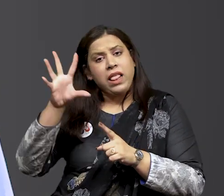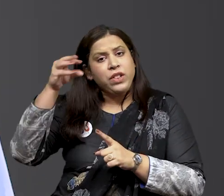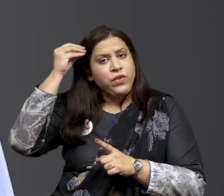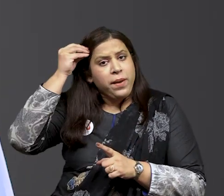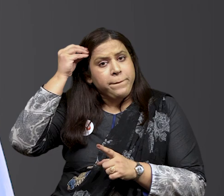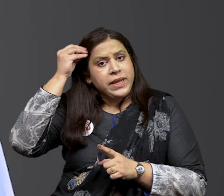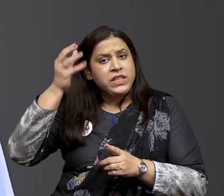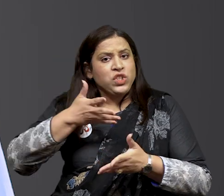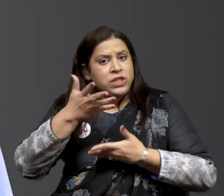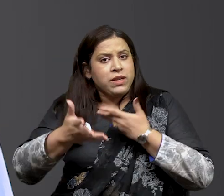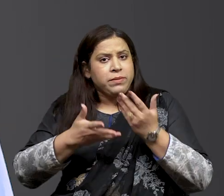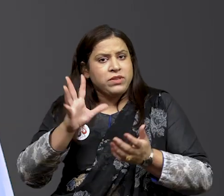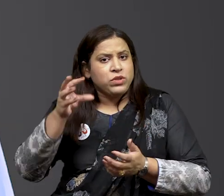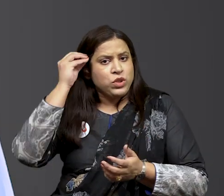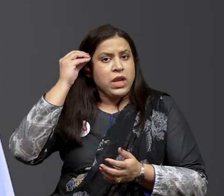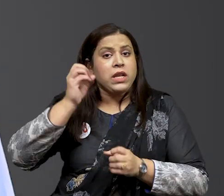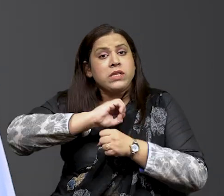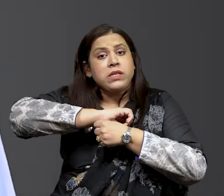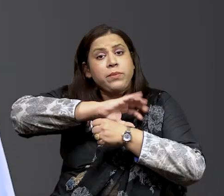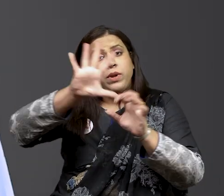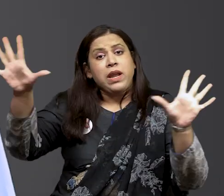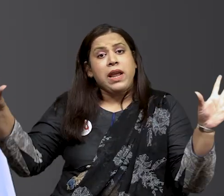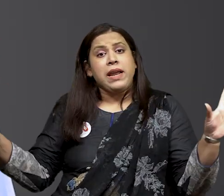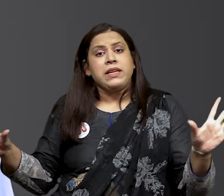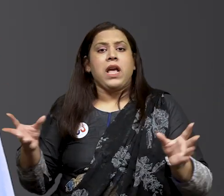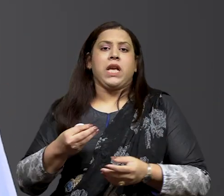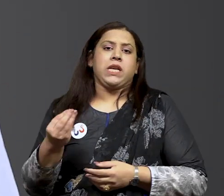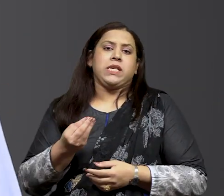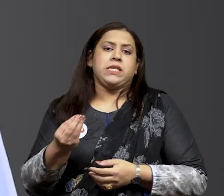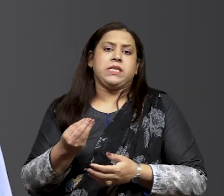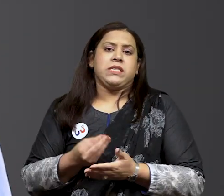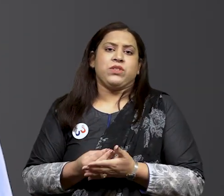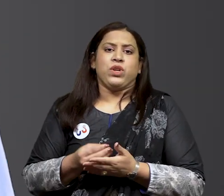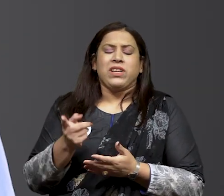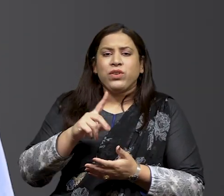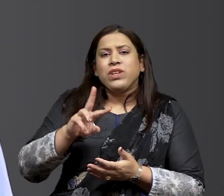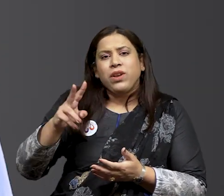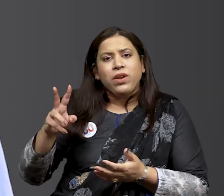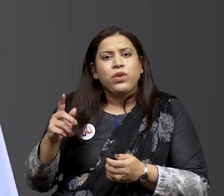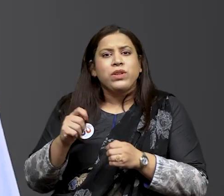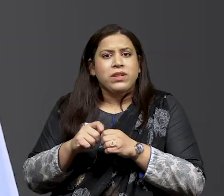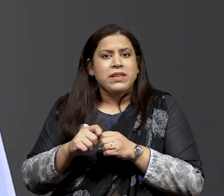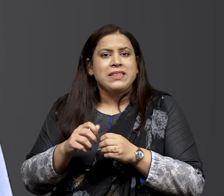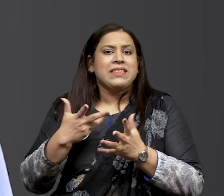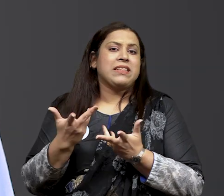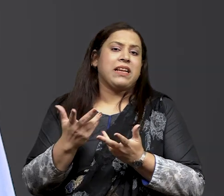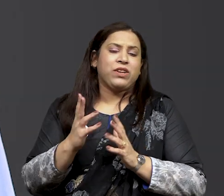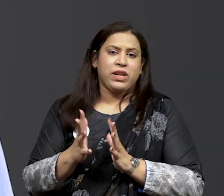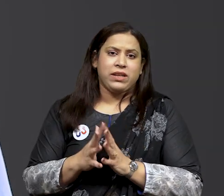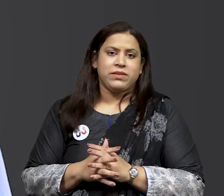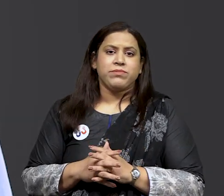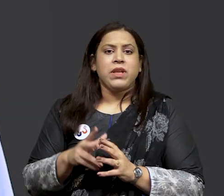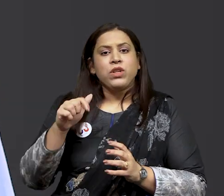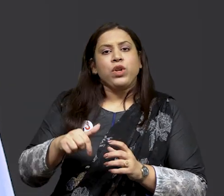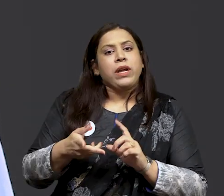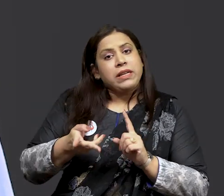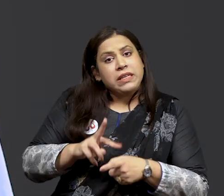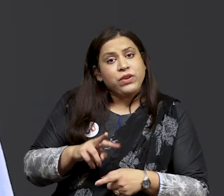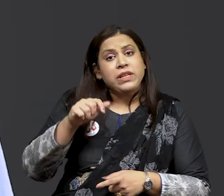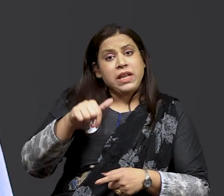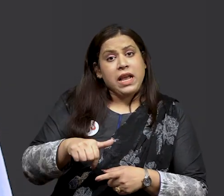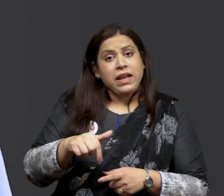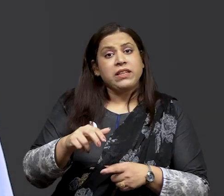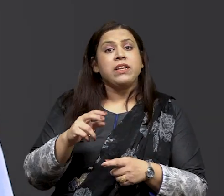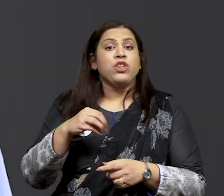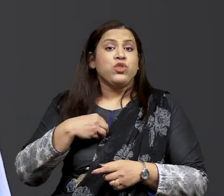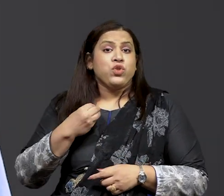misinformation, because it was rooted in rhetoric, could be spread very easily using good graphics, etc., and by making it seem interactive. So that's where